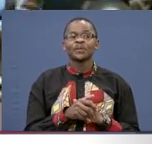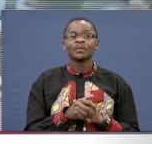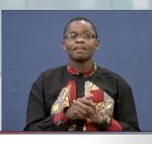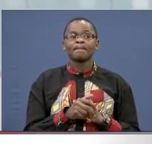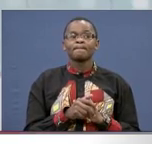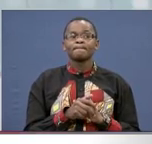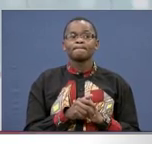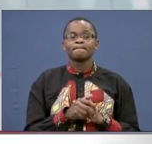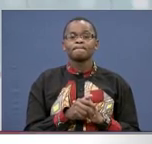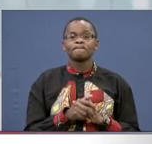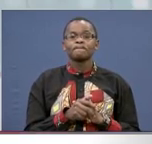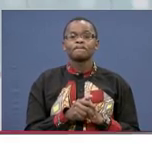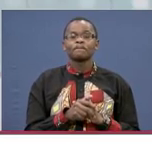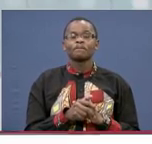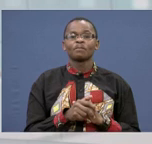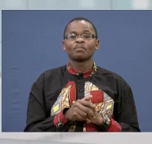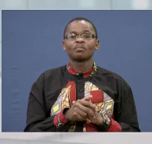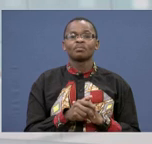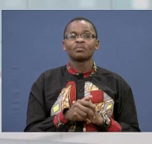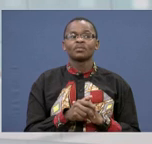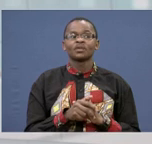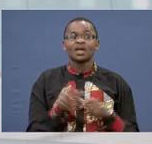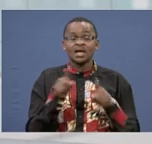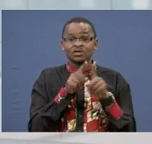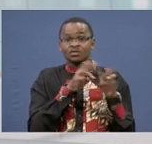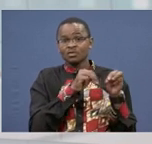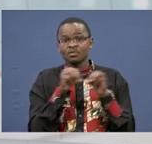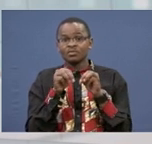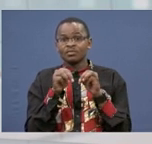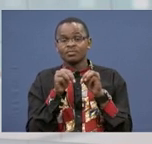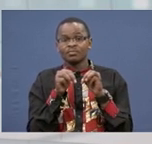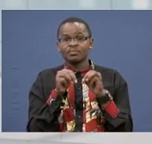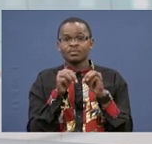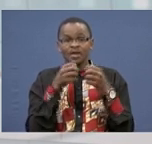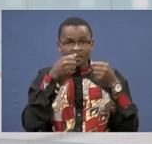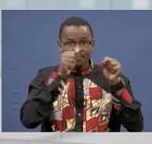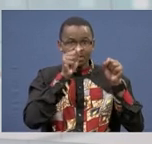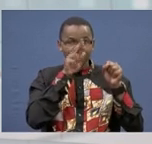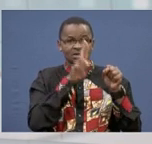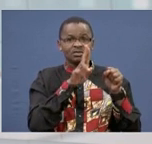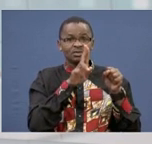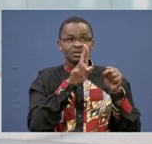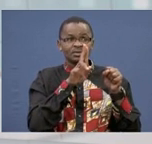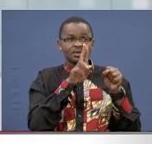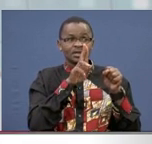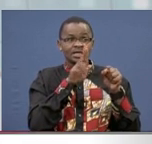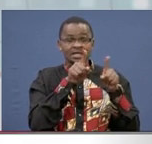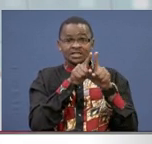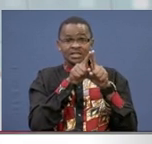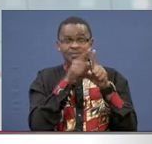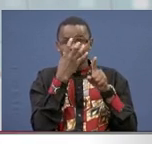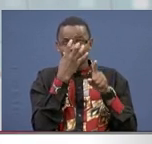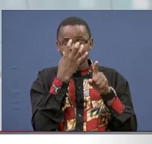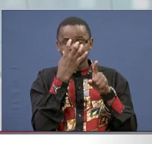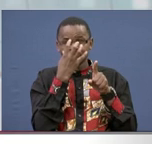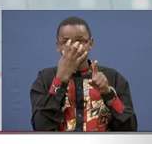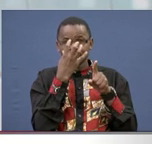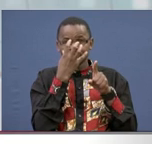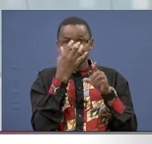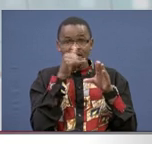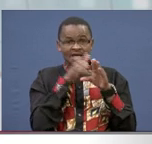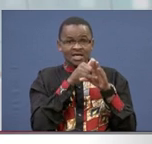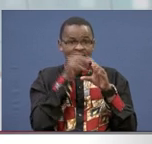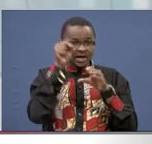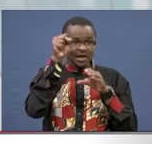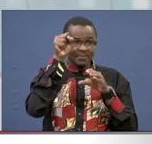To tender? Well, as we move on now, President Uhuru Kenyatta and his deputy William Ruto in their